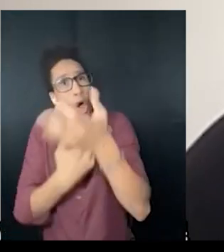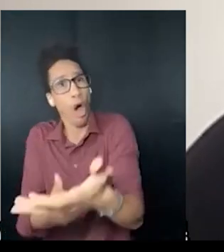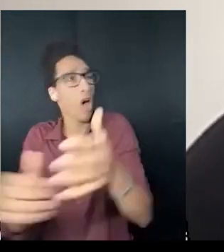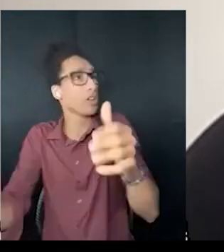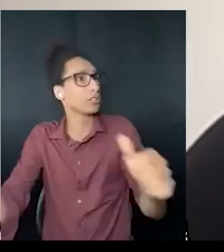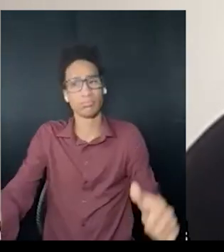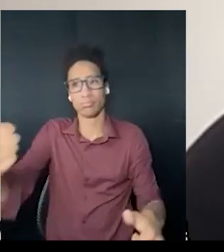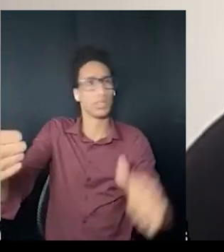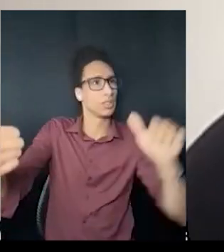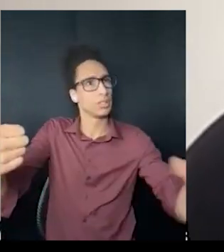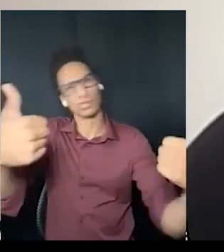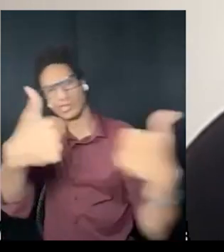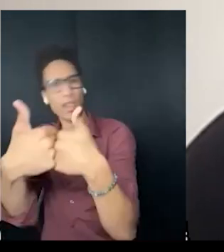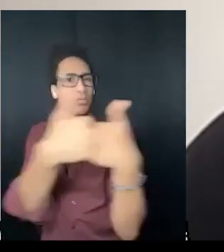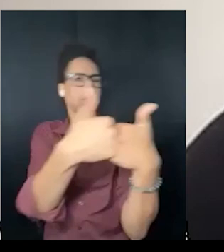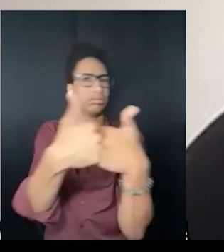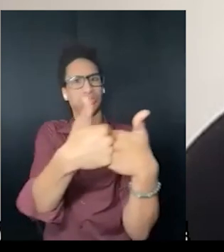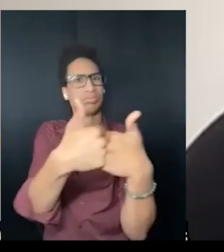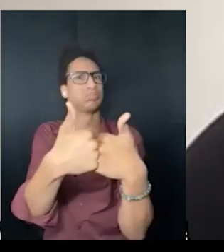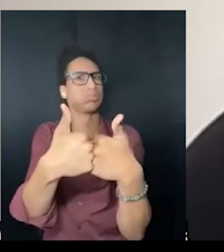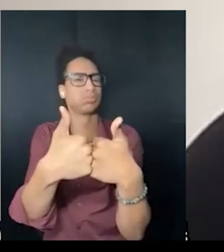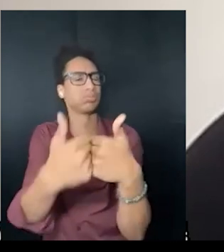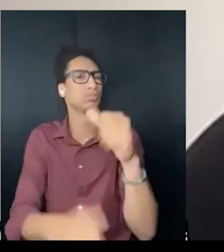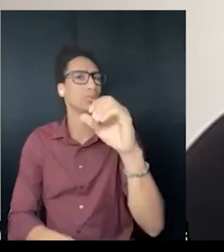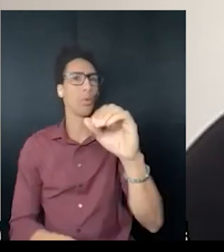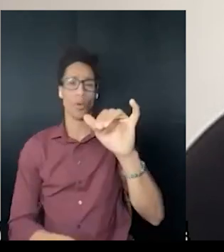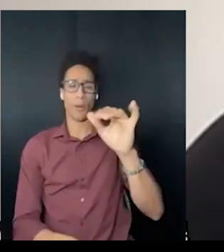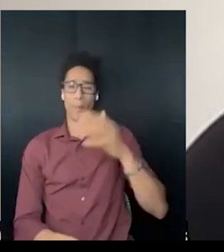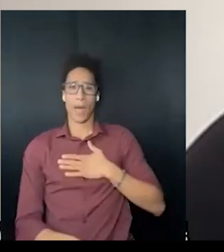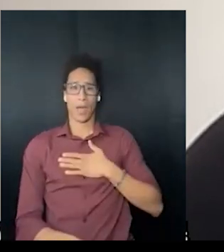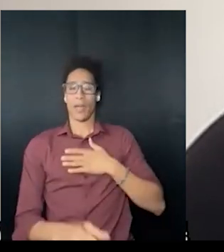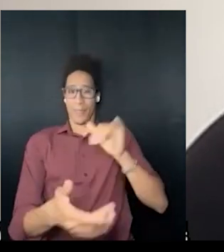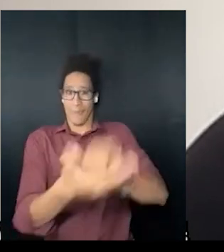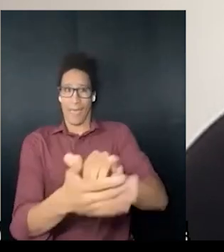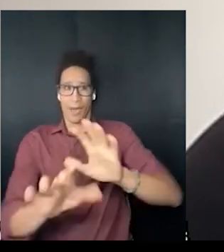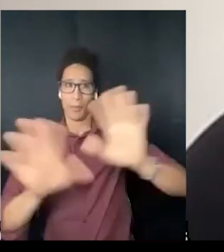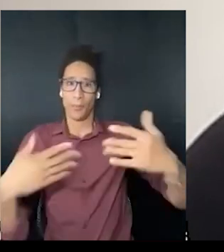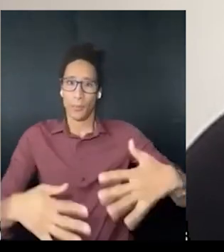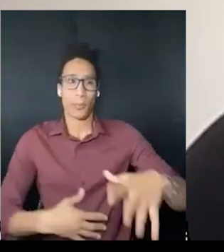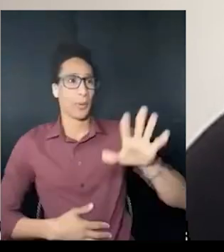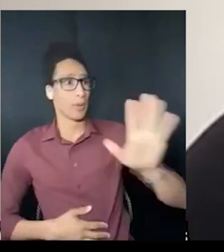that story, to kind of bring the two voices into harmony, was a challenge technically,